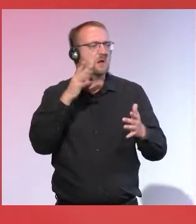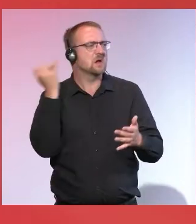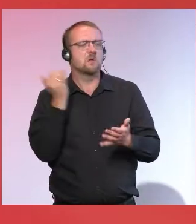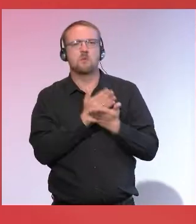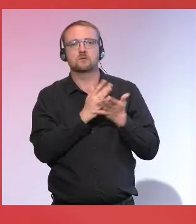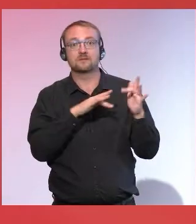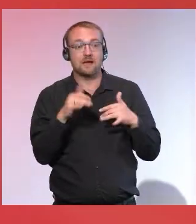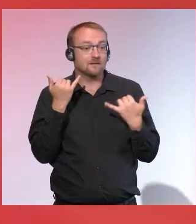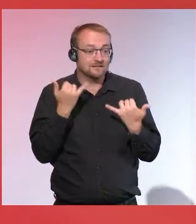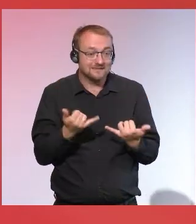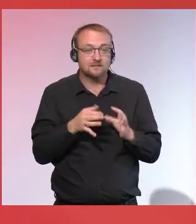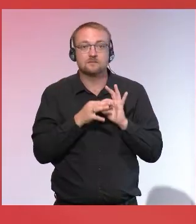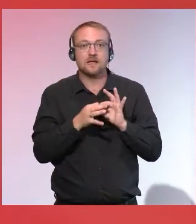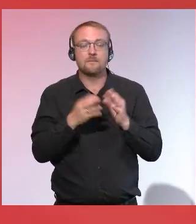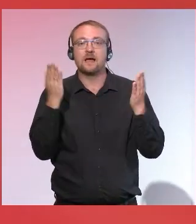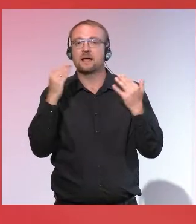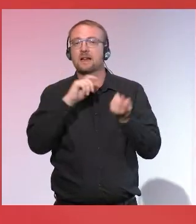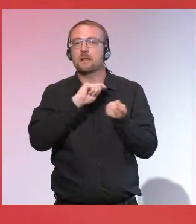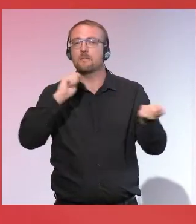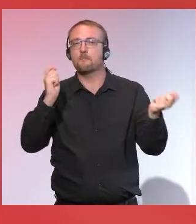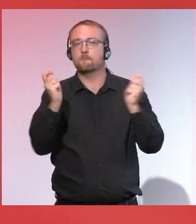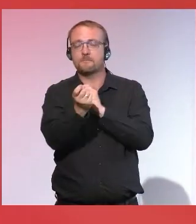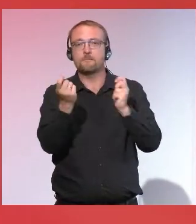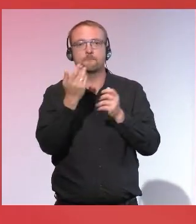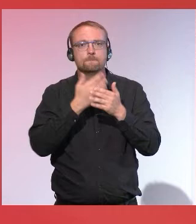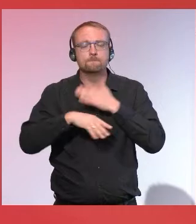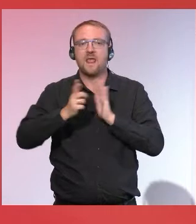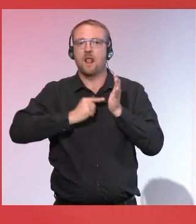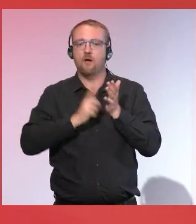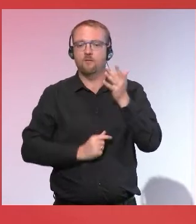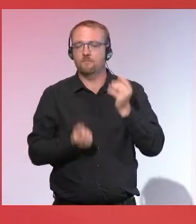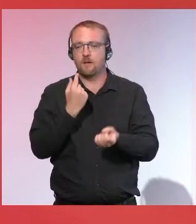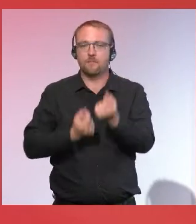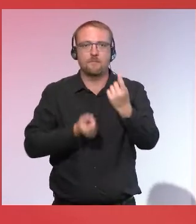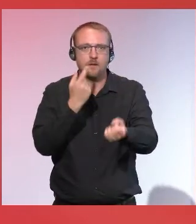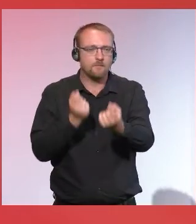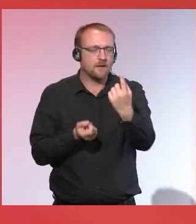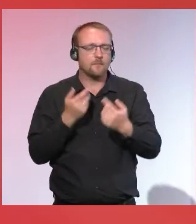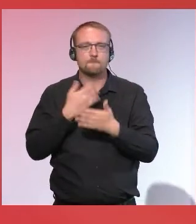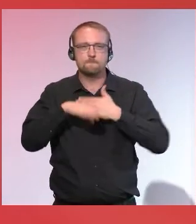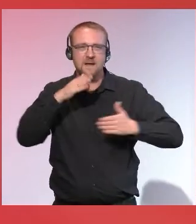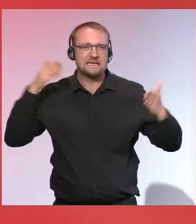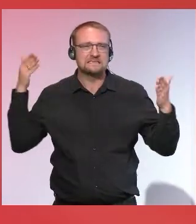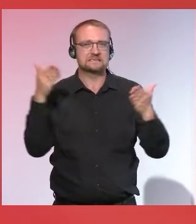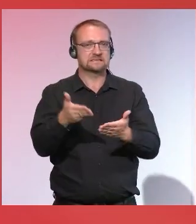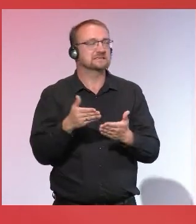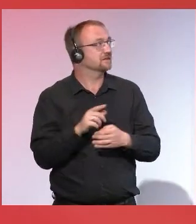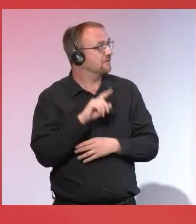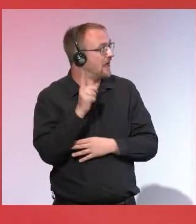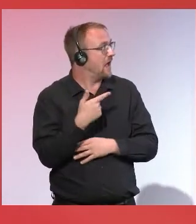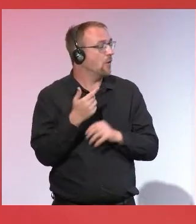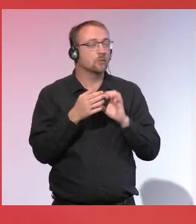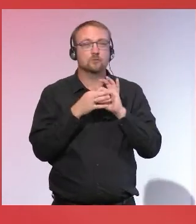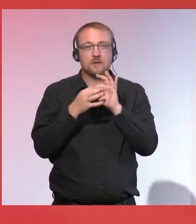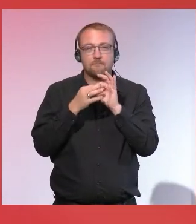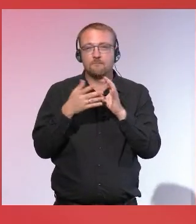extreme. So if we look at how we are warming our planet through industrial activity, so this is the temperature compared